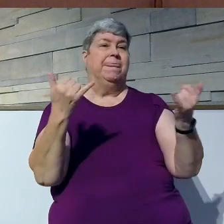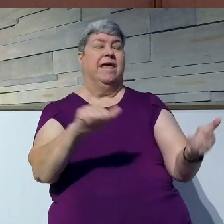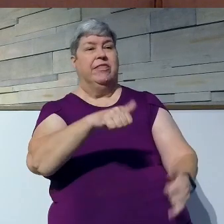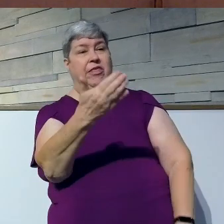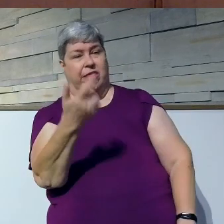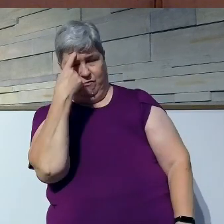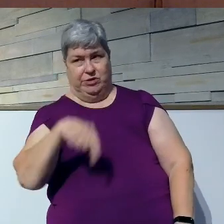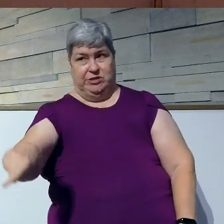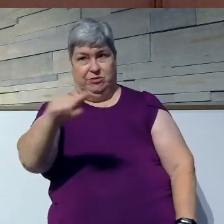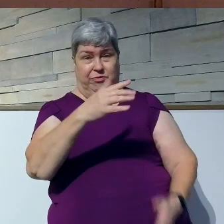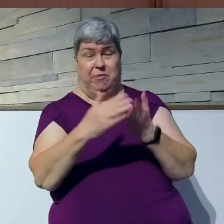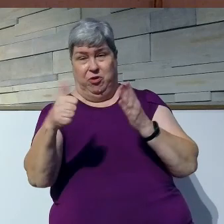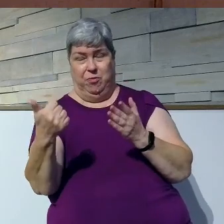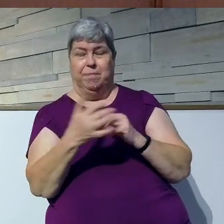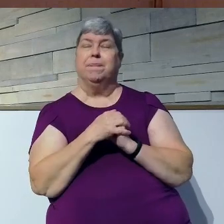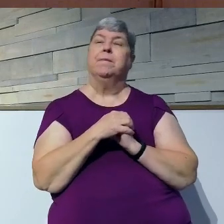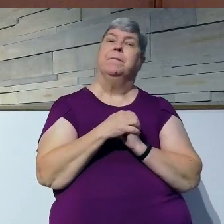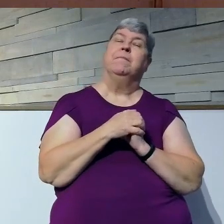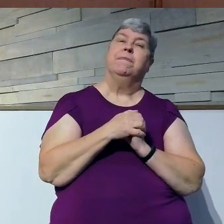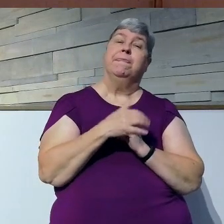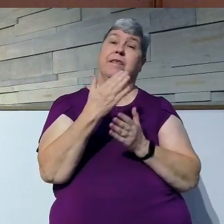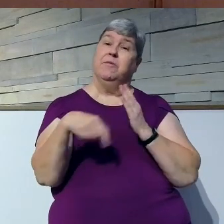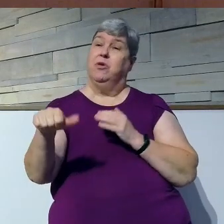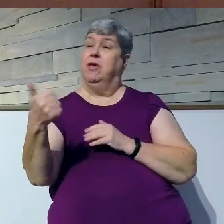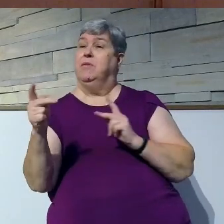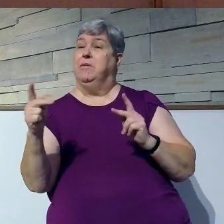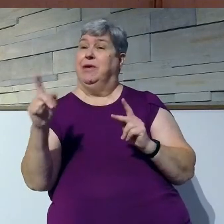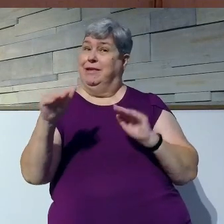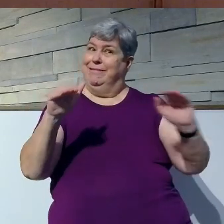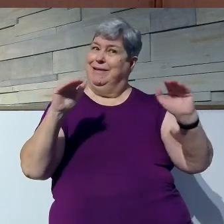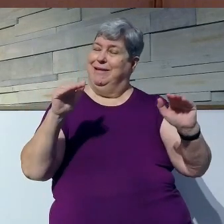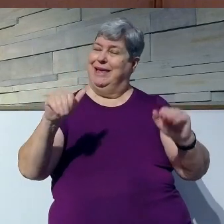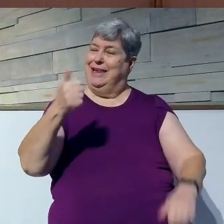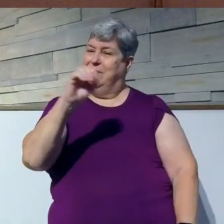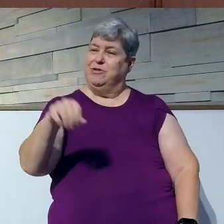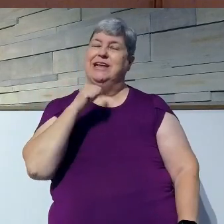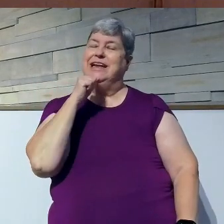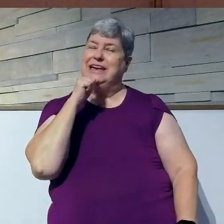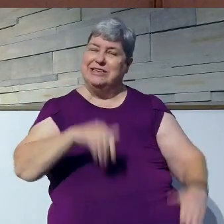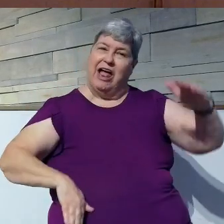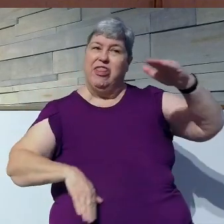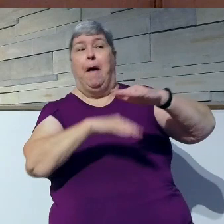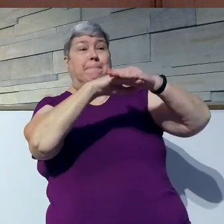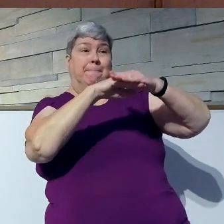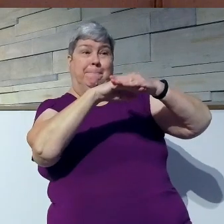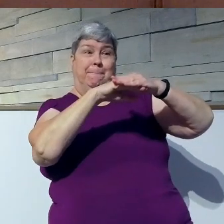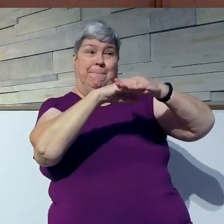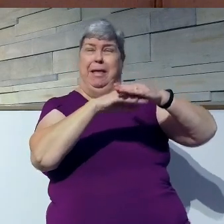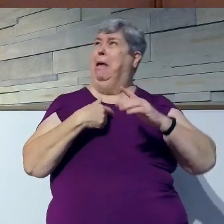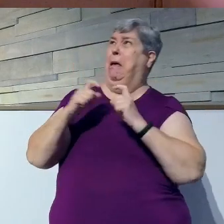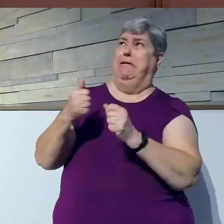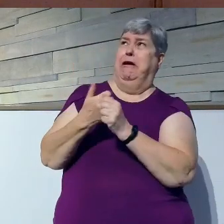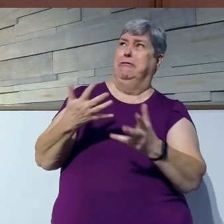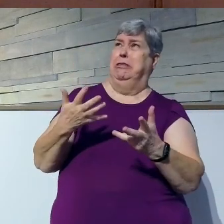other thing for some of you other folks, all right? Some of you other folks, I need to remind you that 10% is not an upper limit, all right? I'm giving all